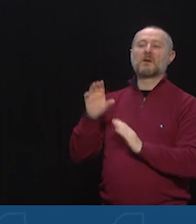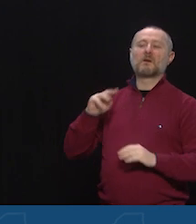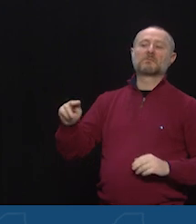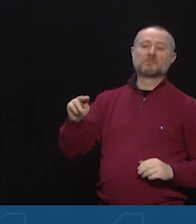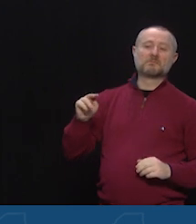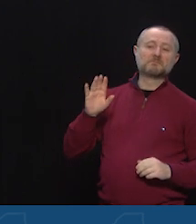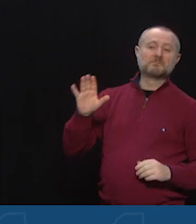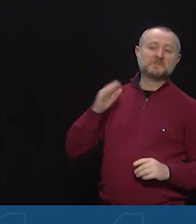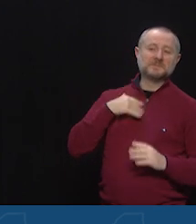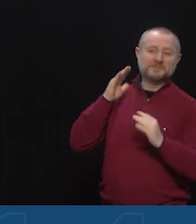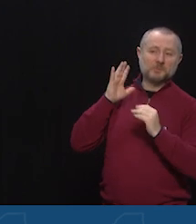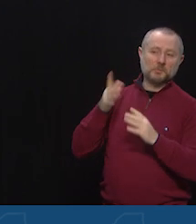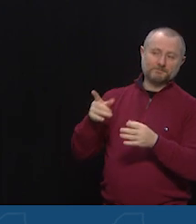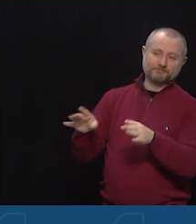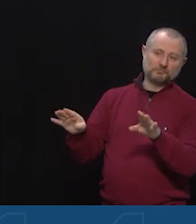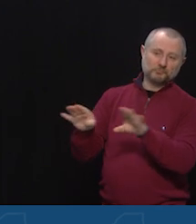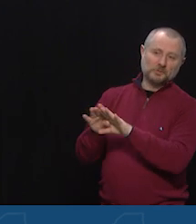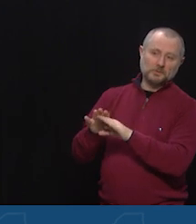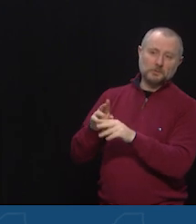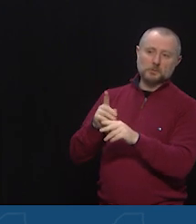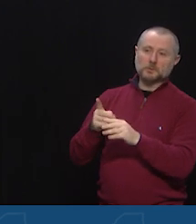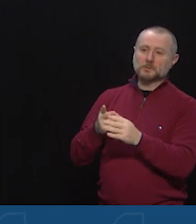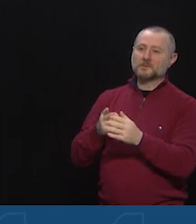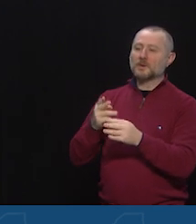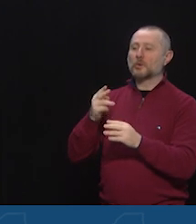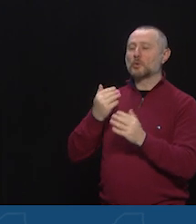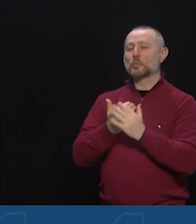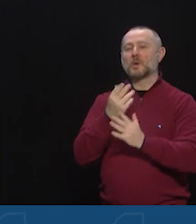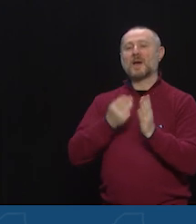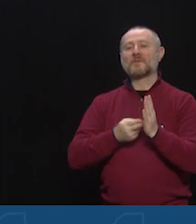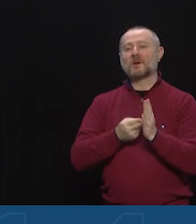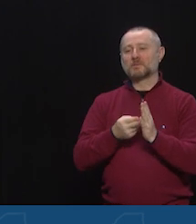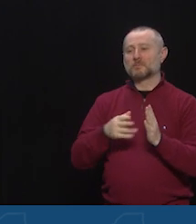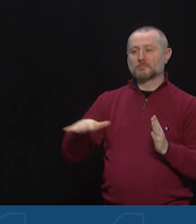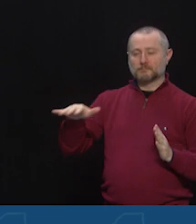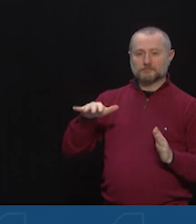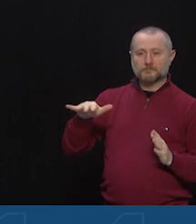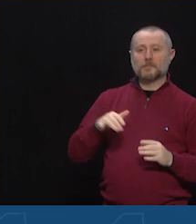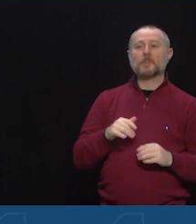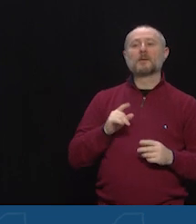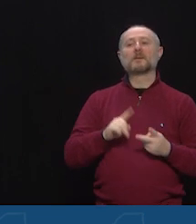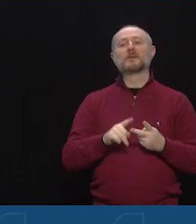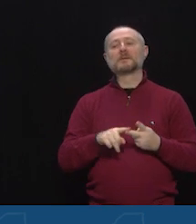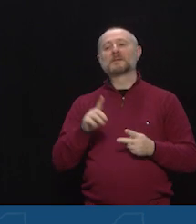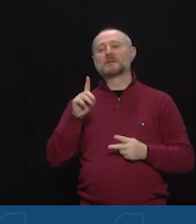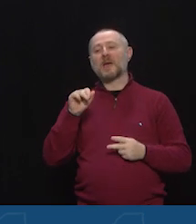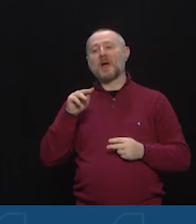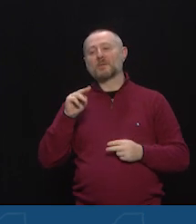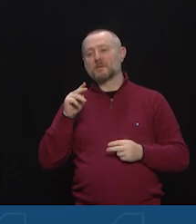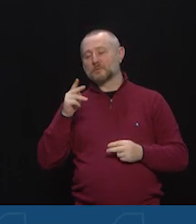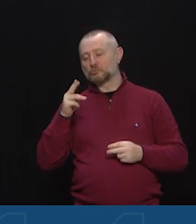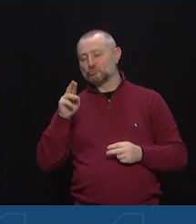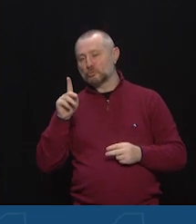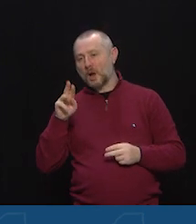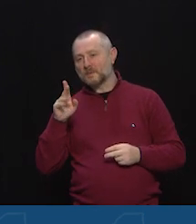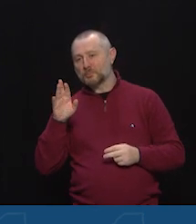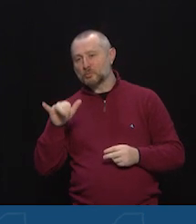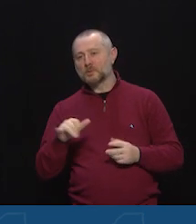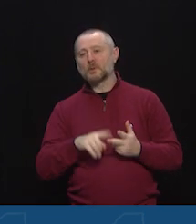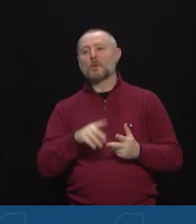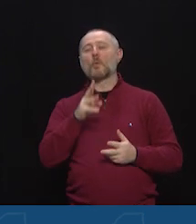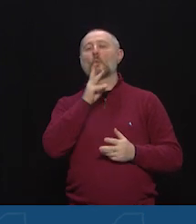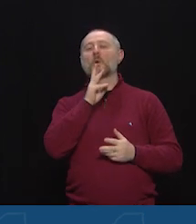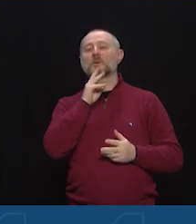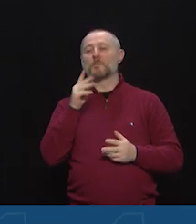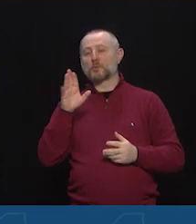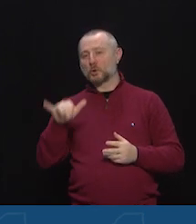be suspensions on the New Haven lines, New Canaan, Danbury, and Waterbury branches as well. And